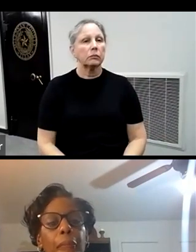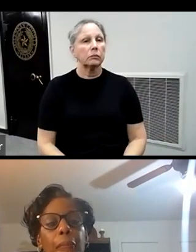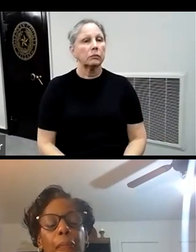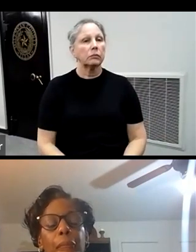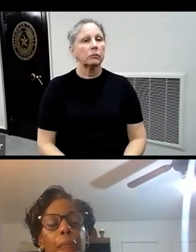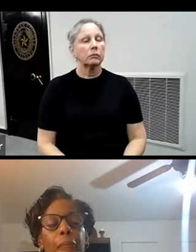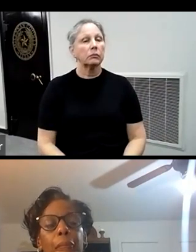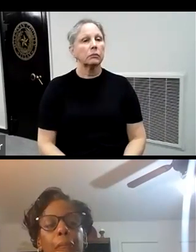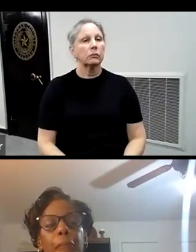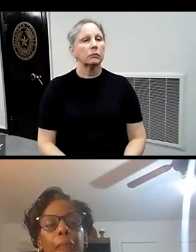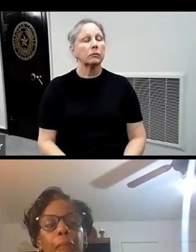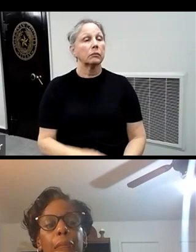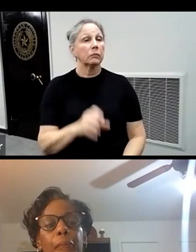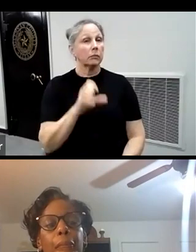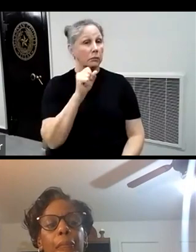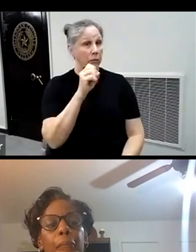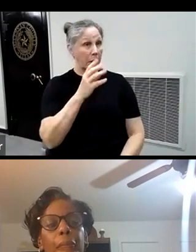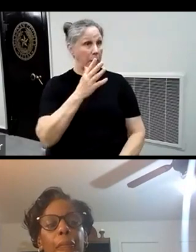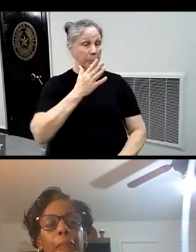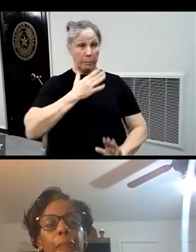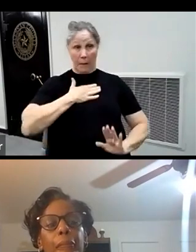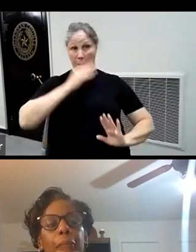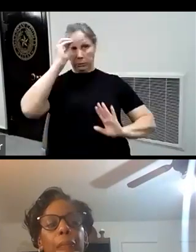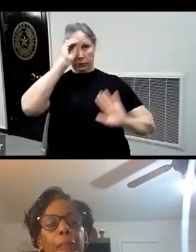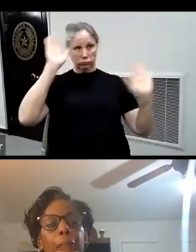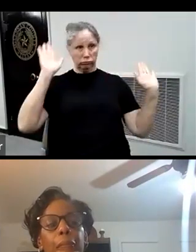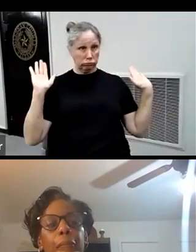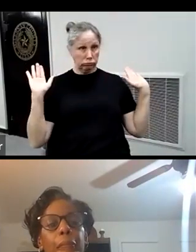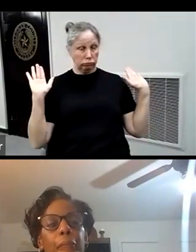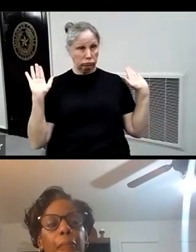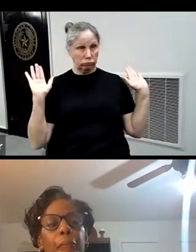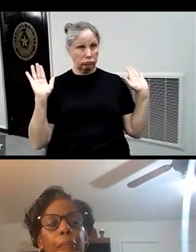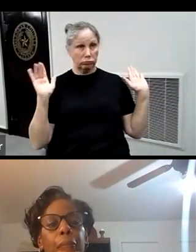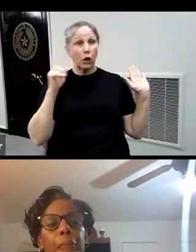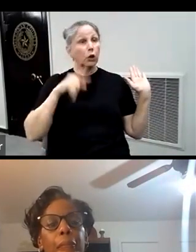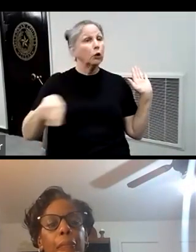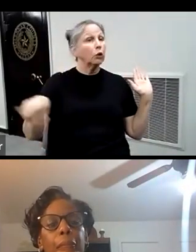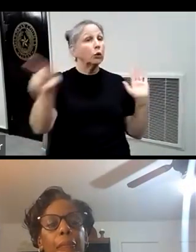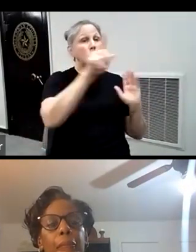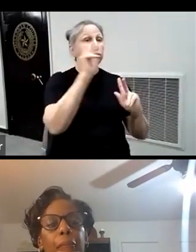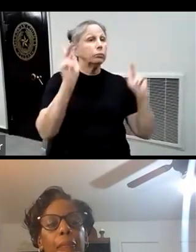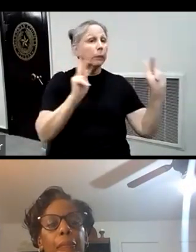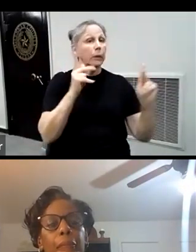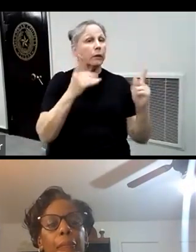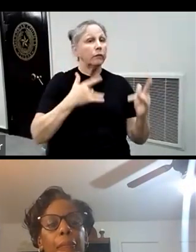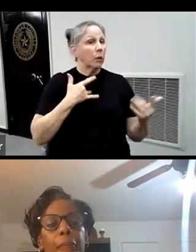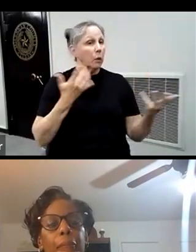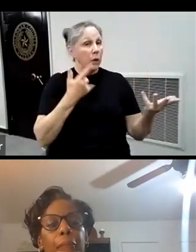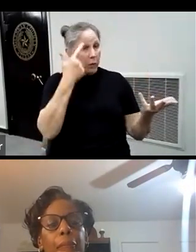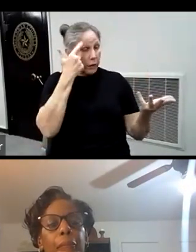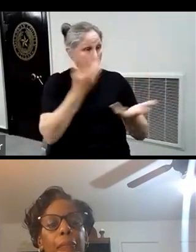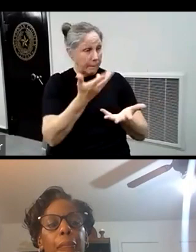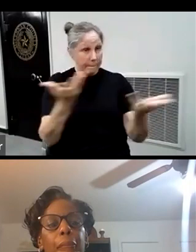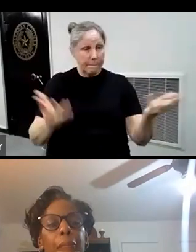So that's my opinion, but what's the pleasure of the court?